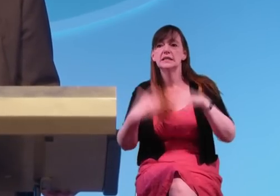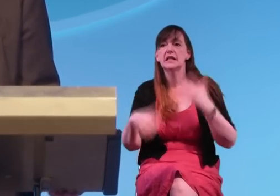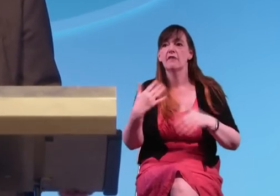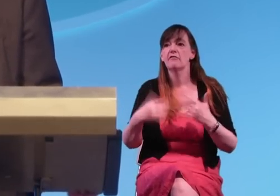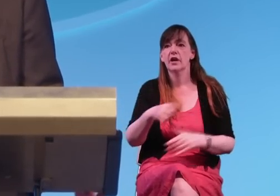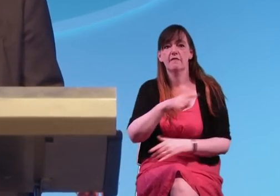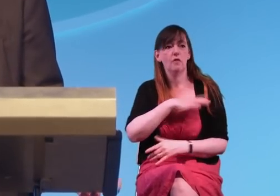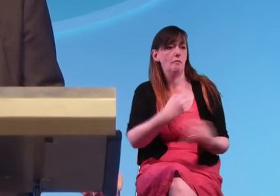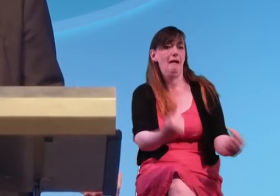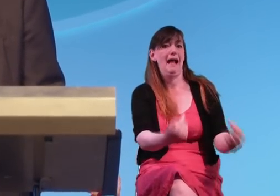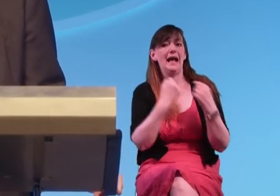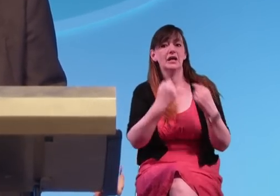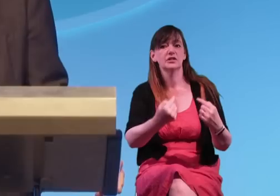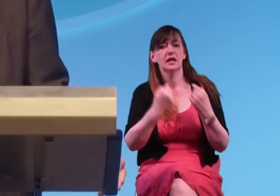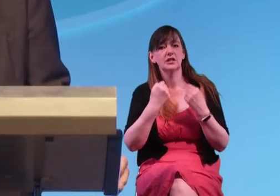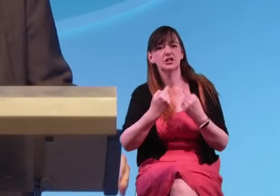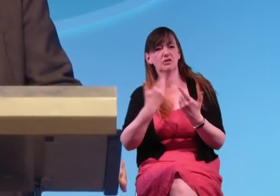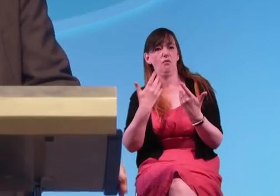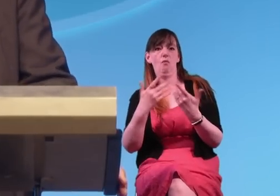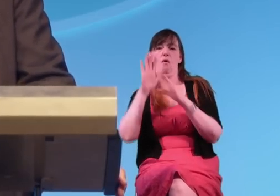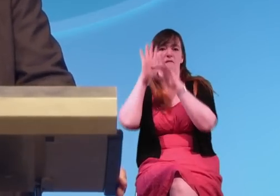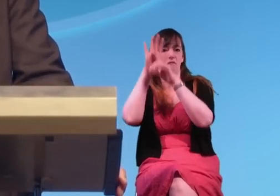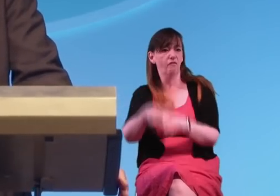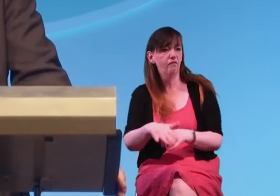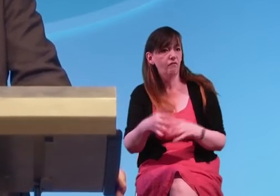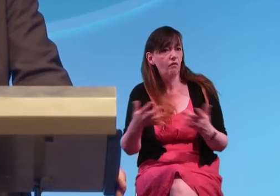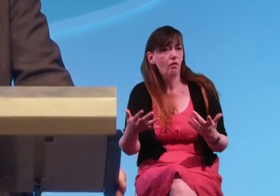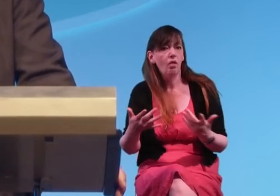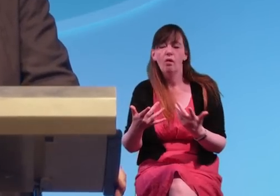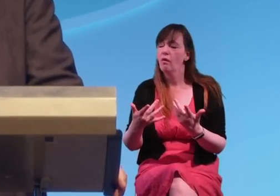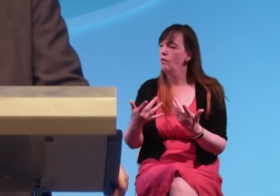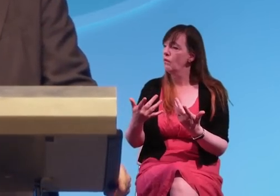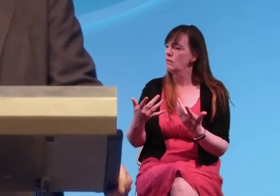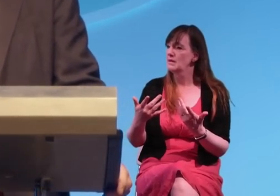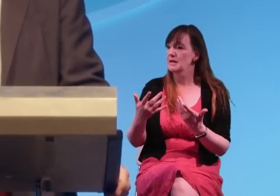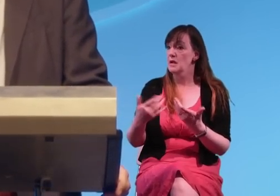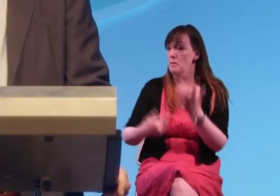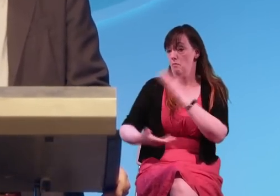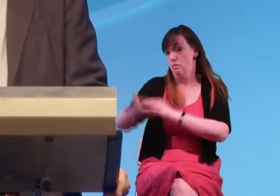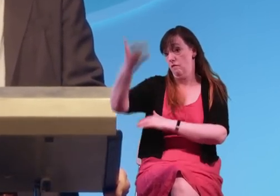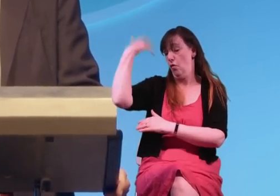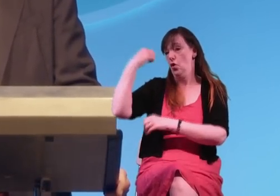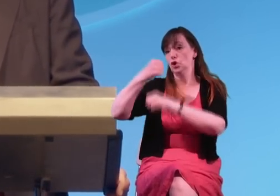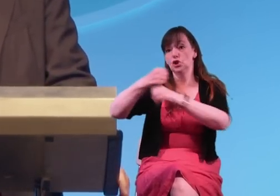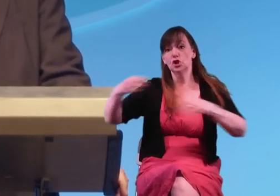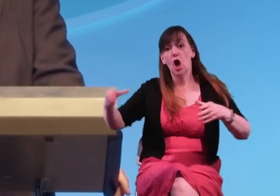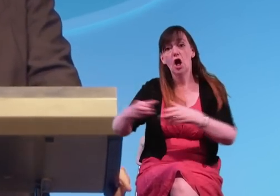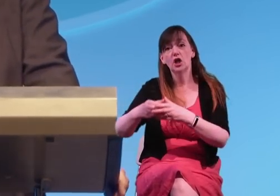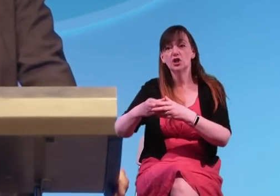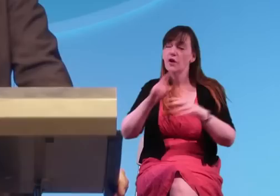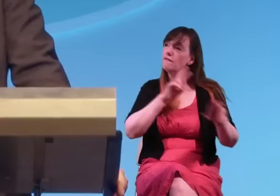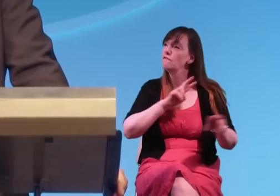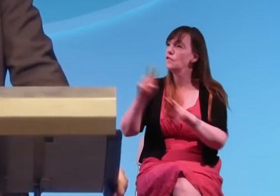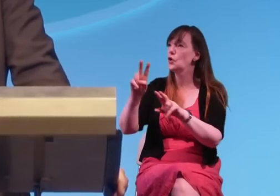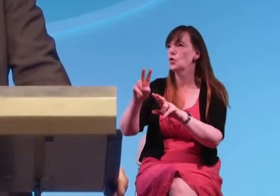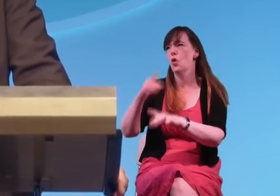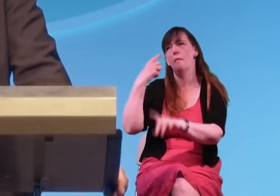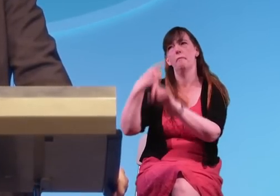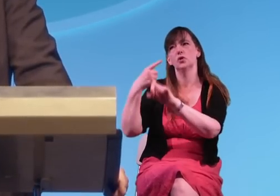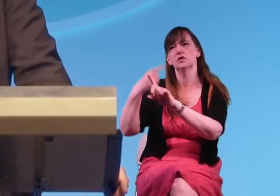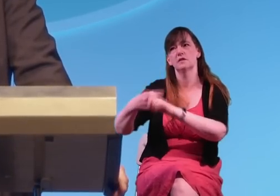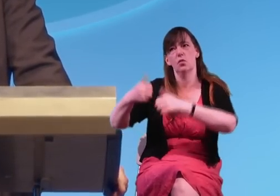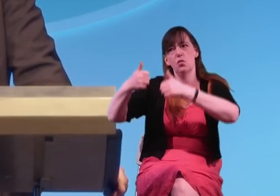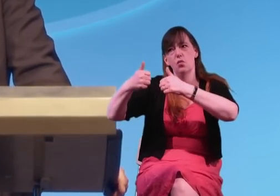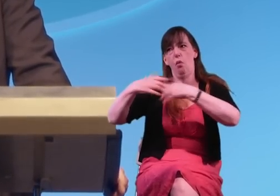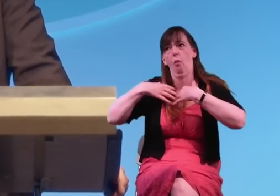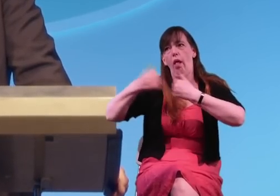instead of the church being recognized now as a force for good. We're no longer a force for good. There is no social benefit to